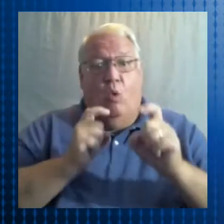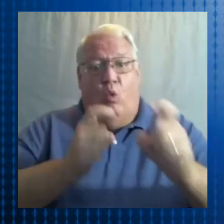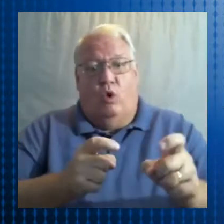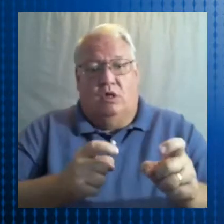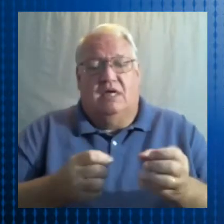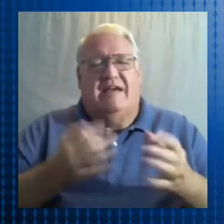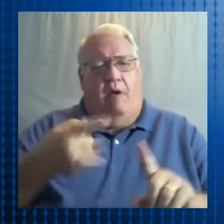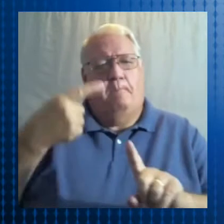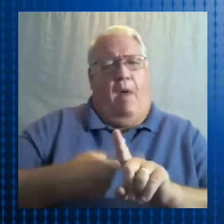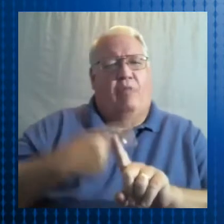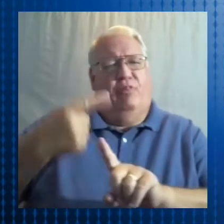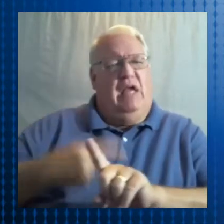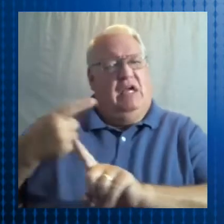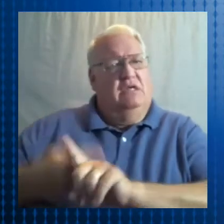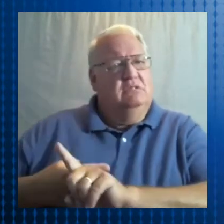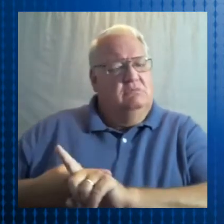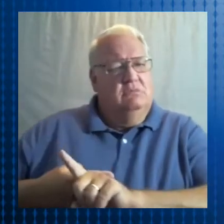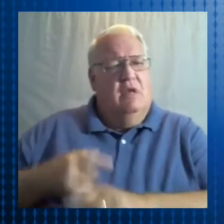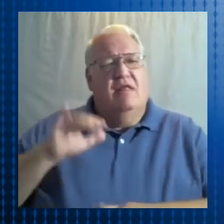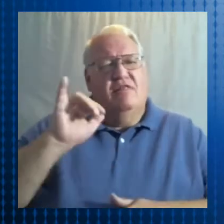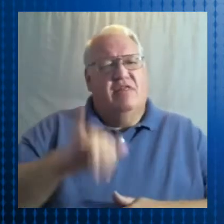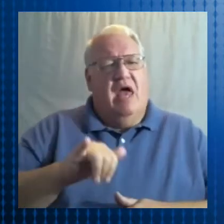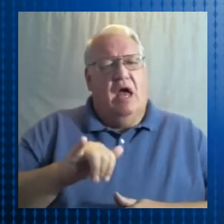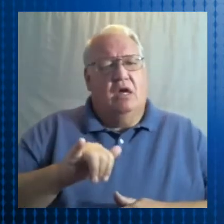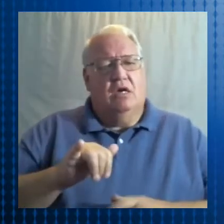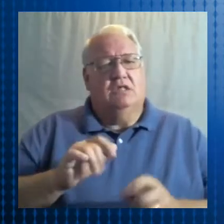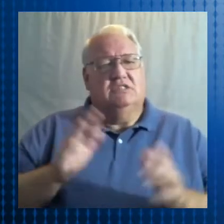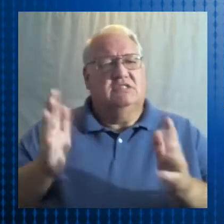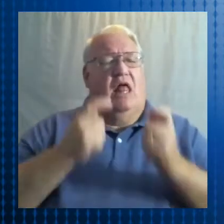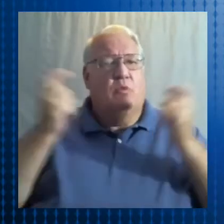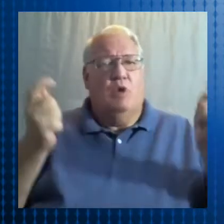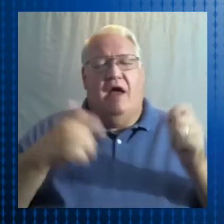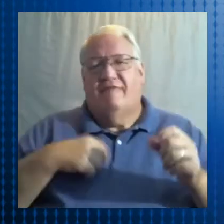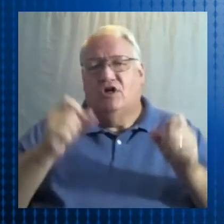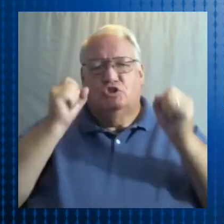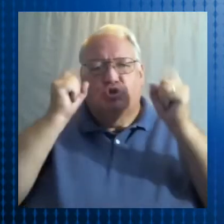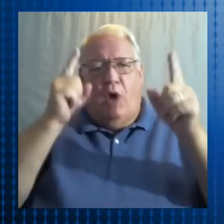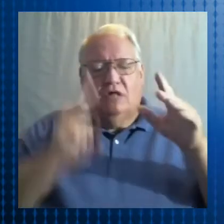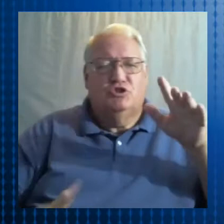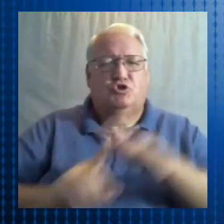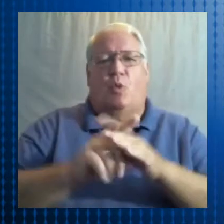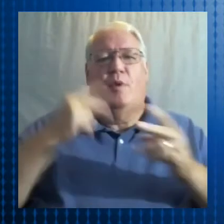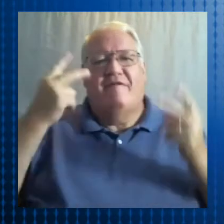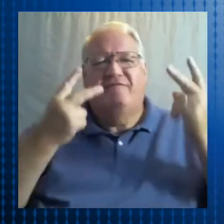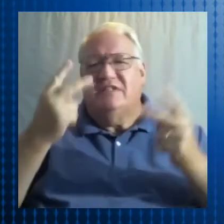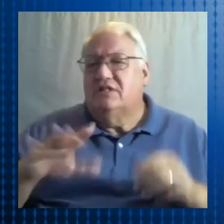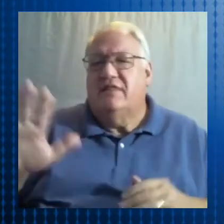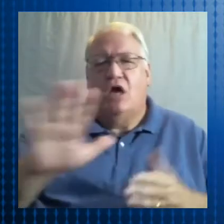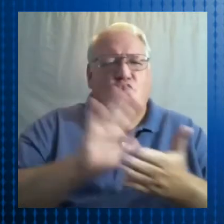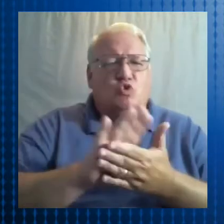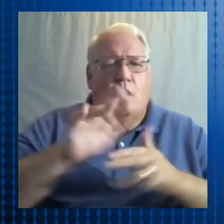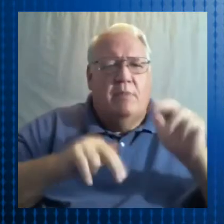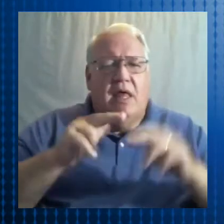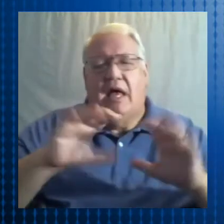monthly during the school year. These monthly award celebrations consist of surprise visits to school buildings and classrooms, complete